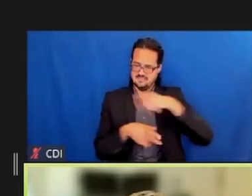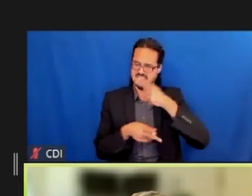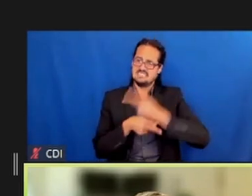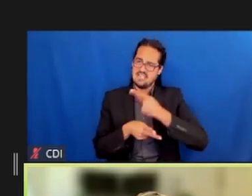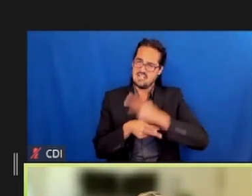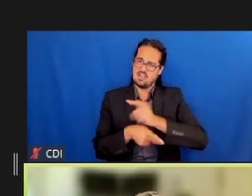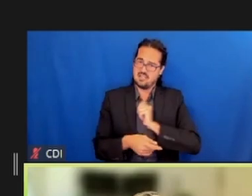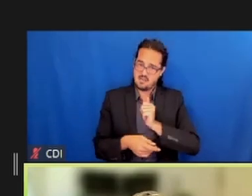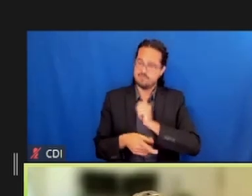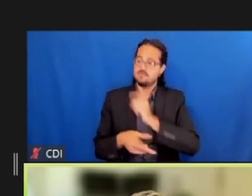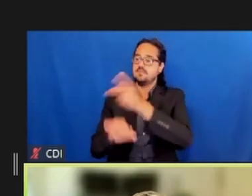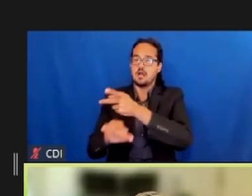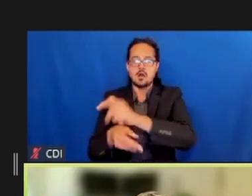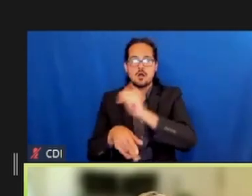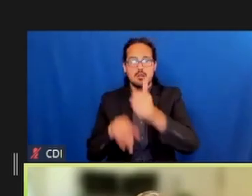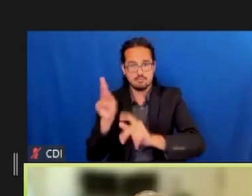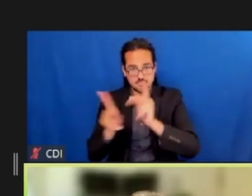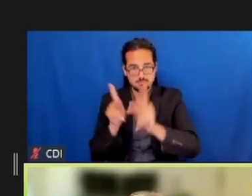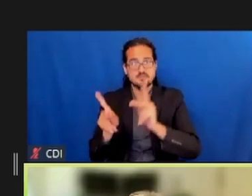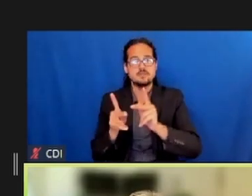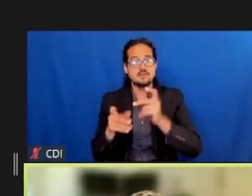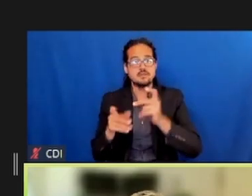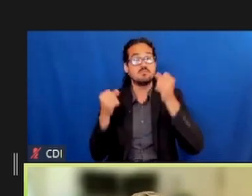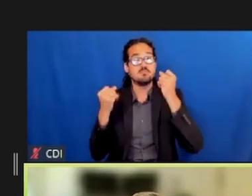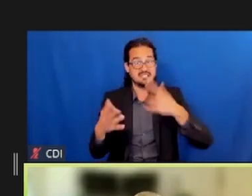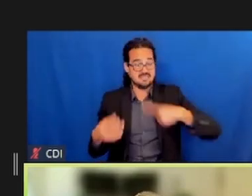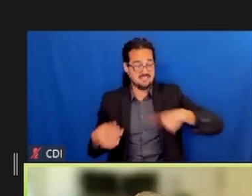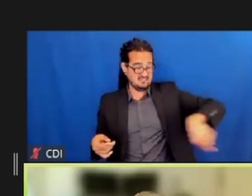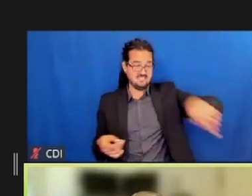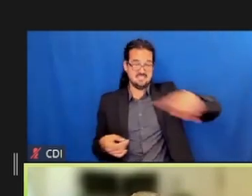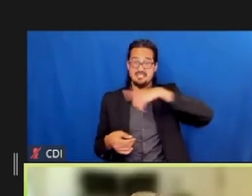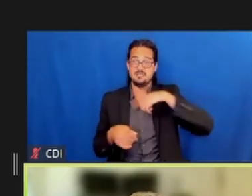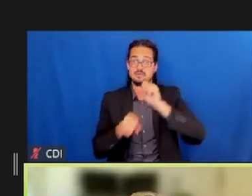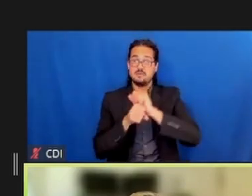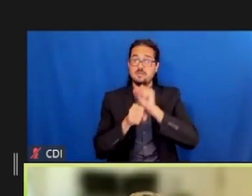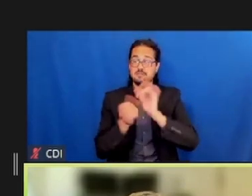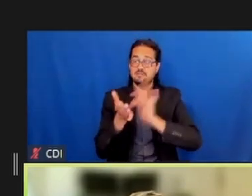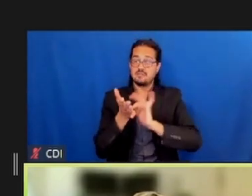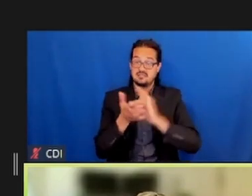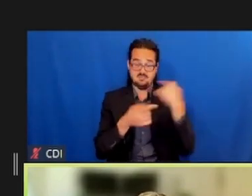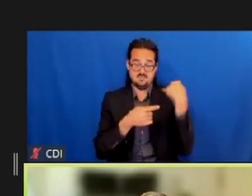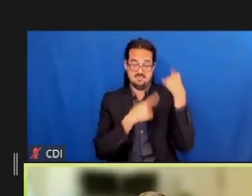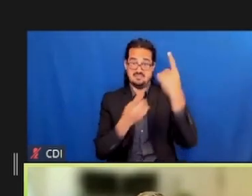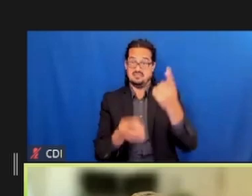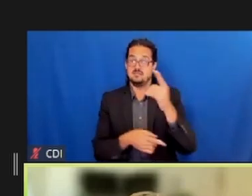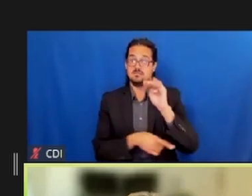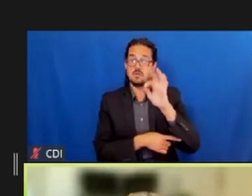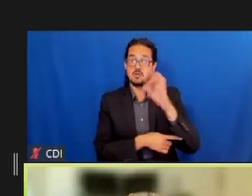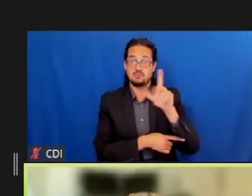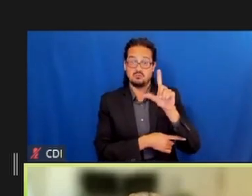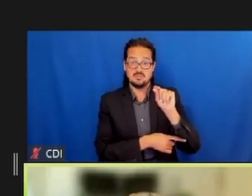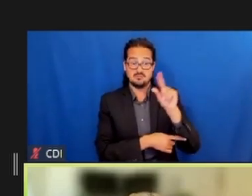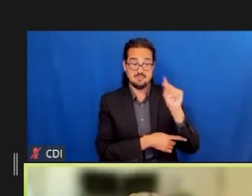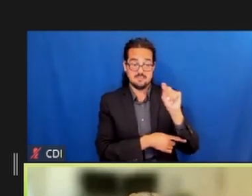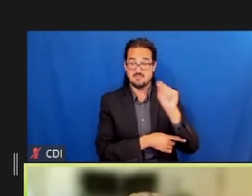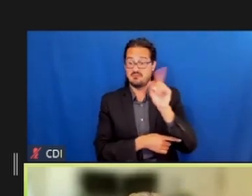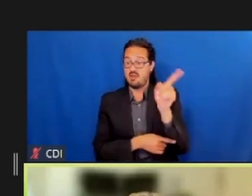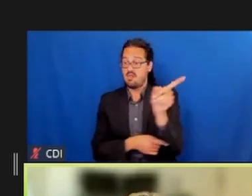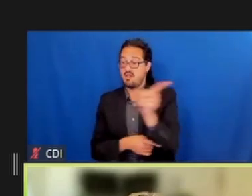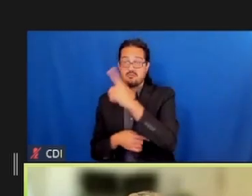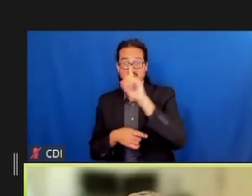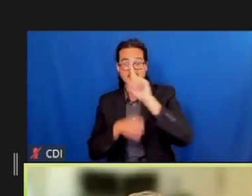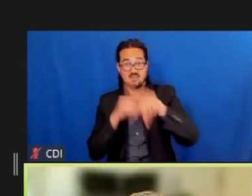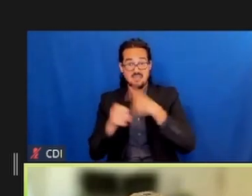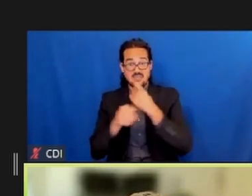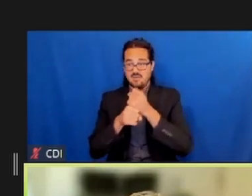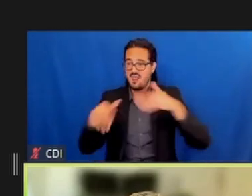know didn't take time off from March 2020 well through March 2021. Many of us stopped exercising. We saw